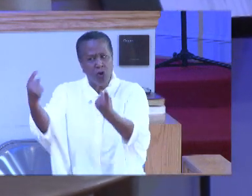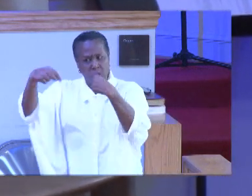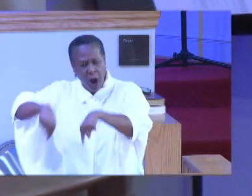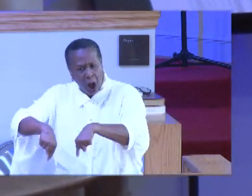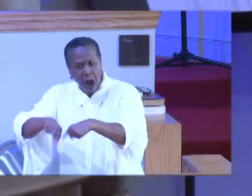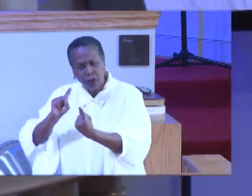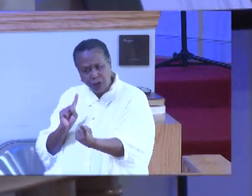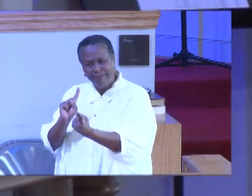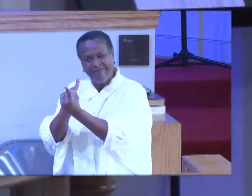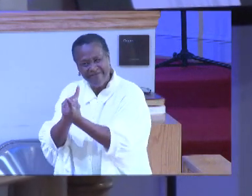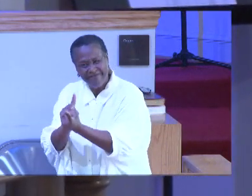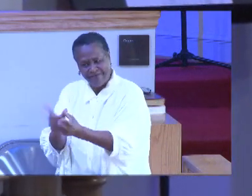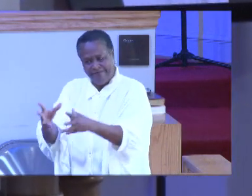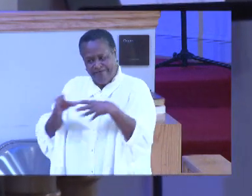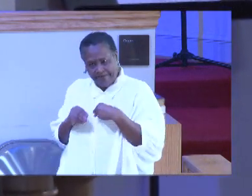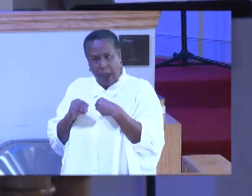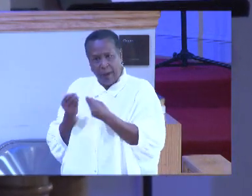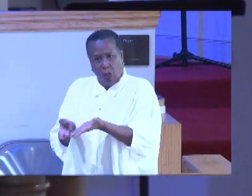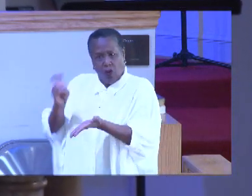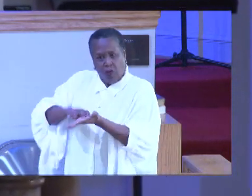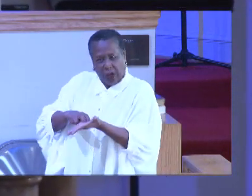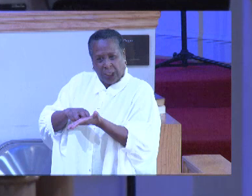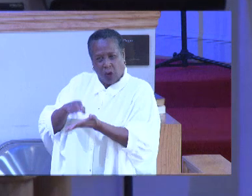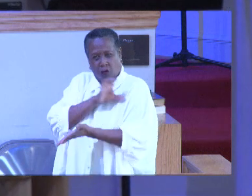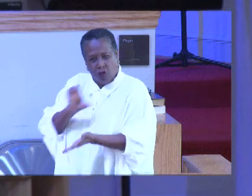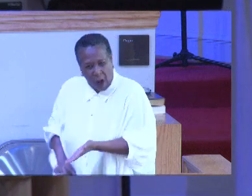with the risen Christ?